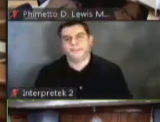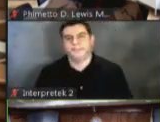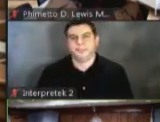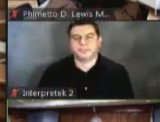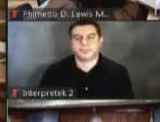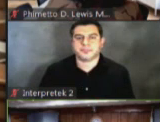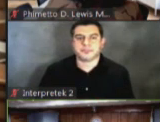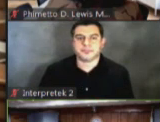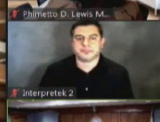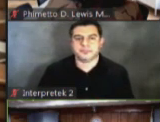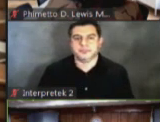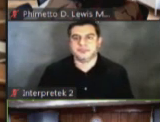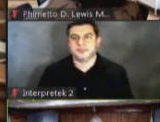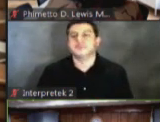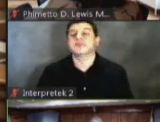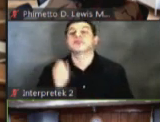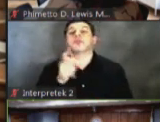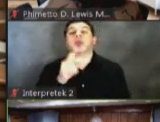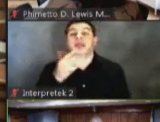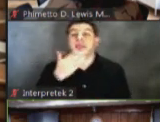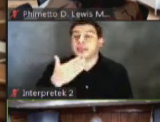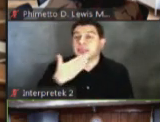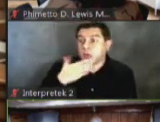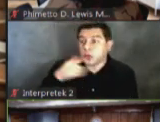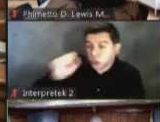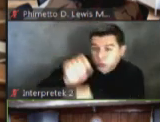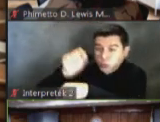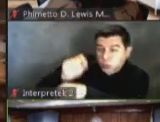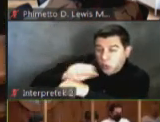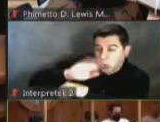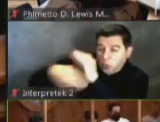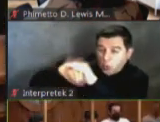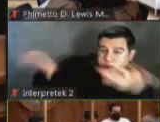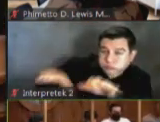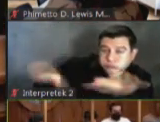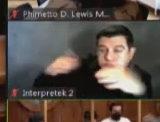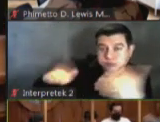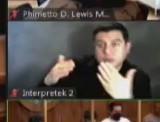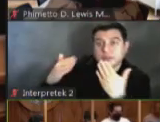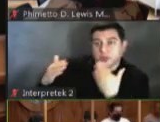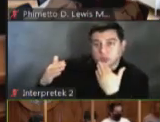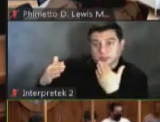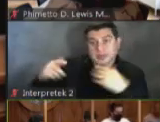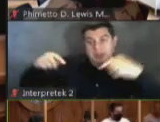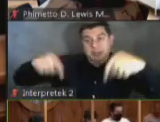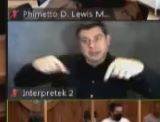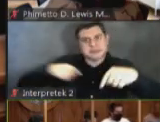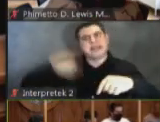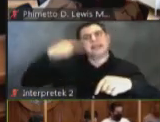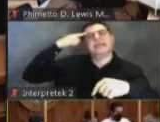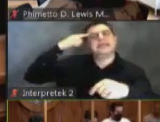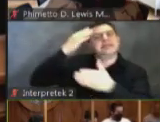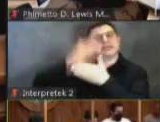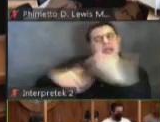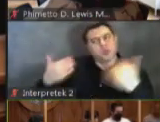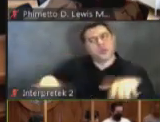Thank you for the work that went into this. I think there are some real value items in this, especially the community engagement.